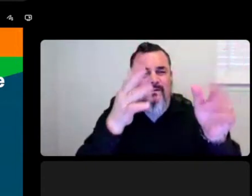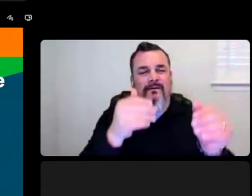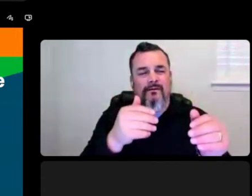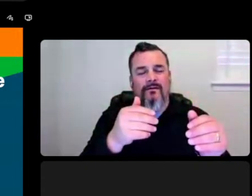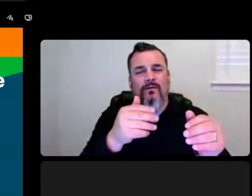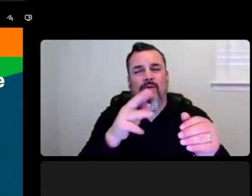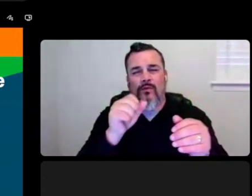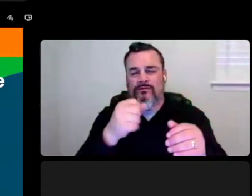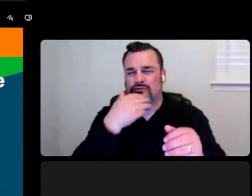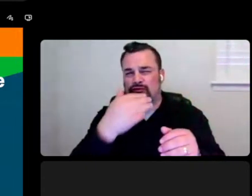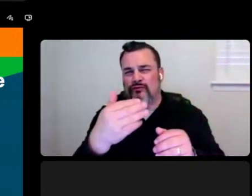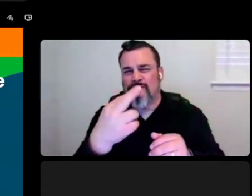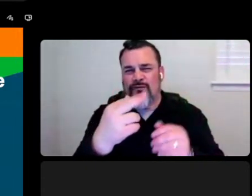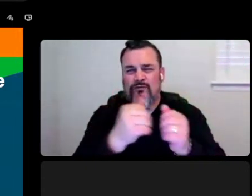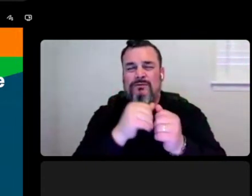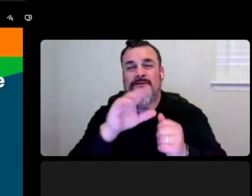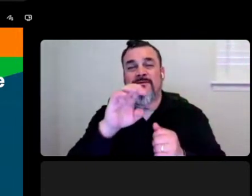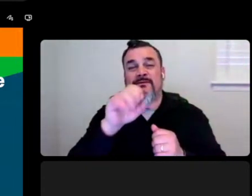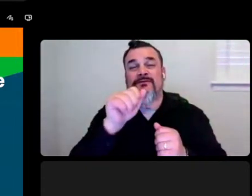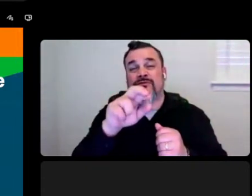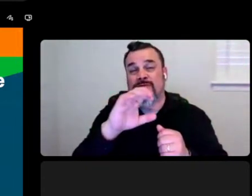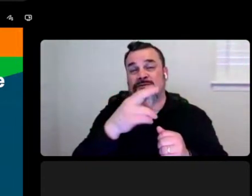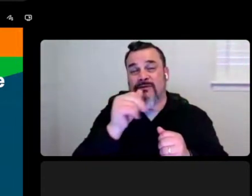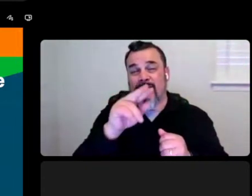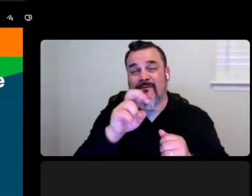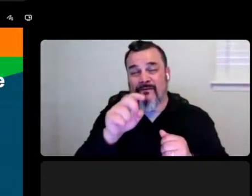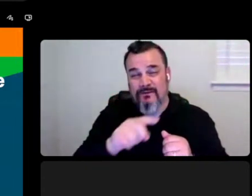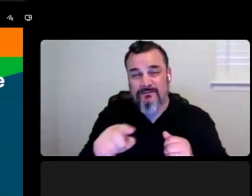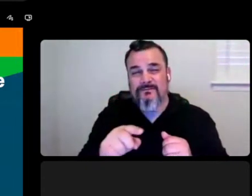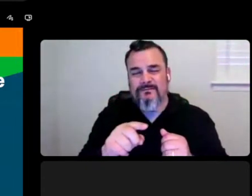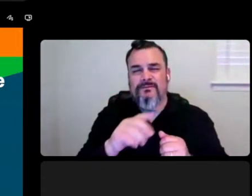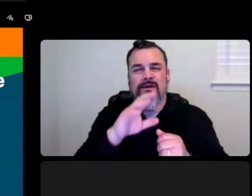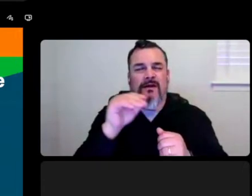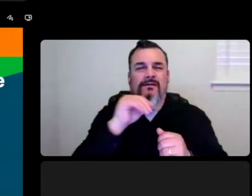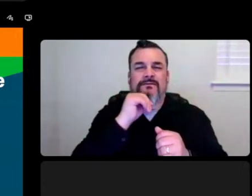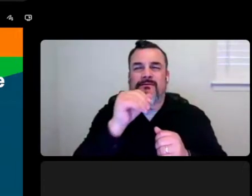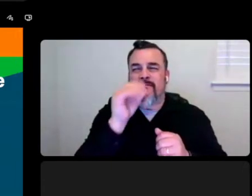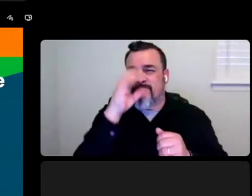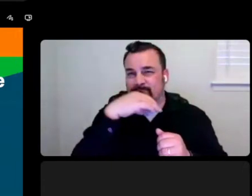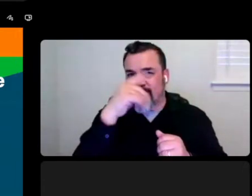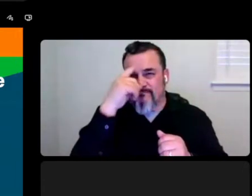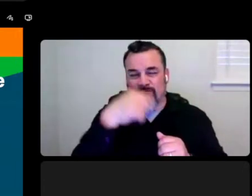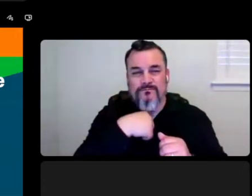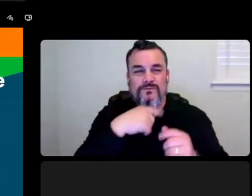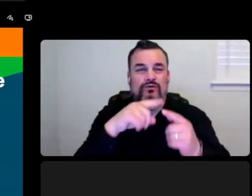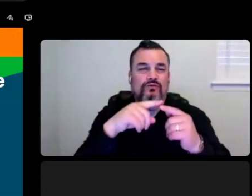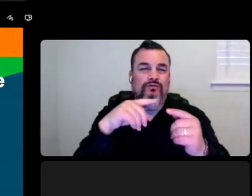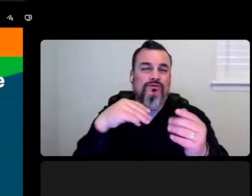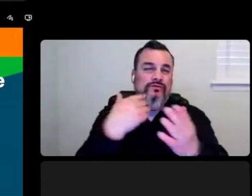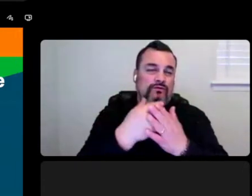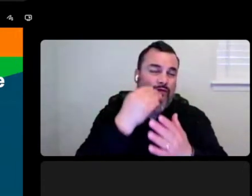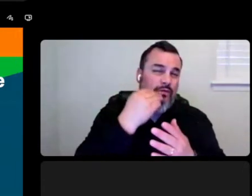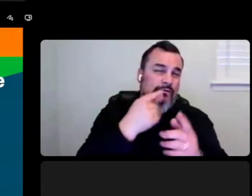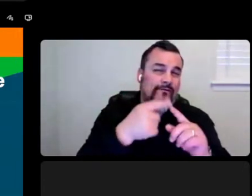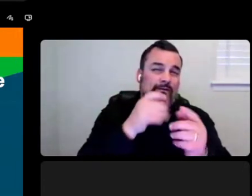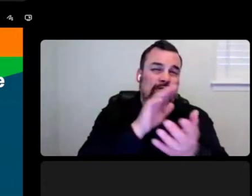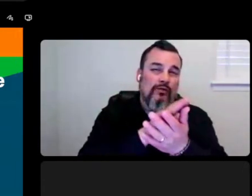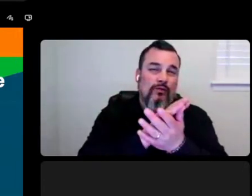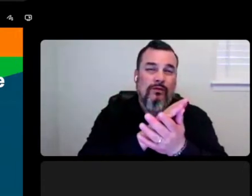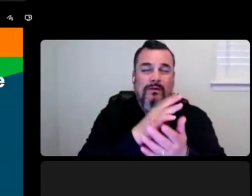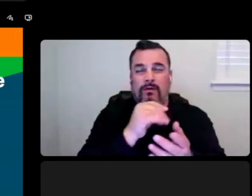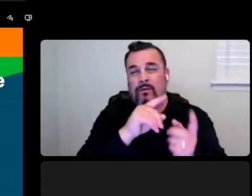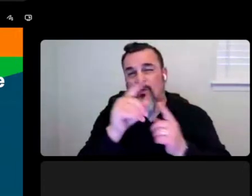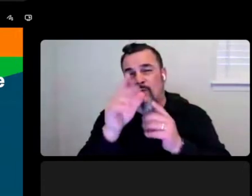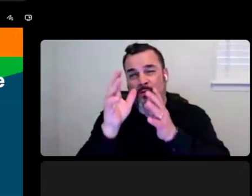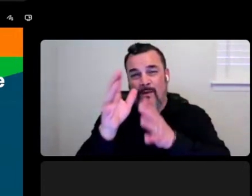was good friends with Cesar Chavez. And it was not unusual for me to get home from school and go through my